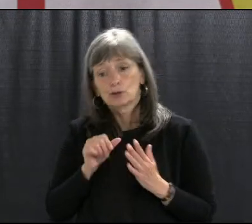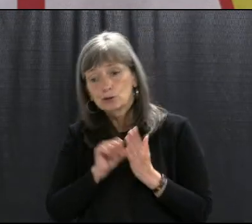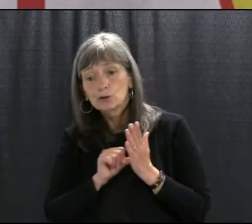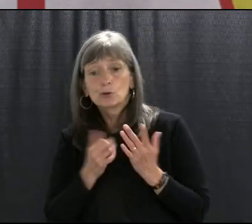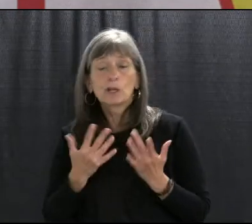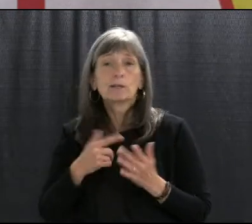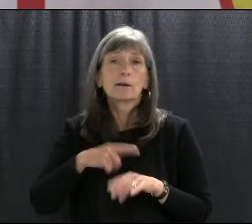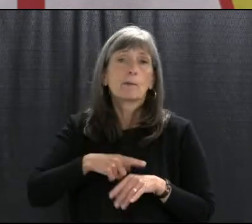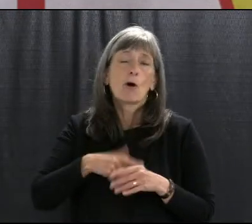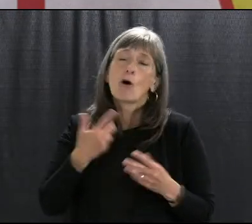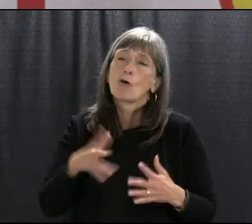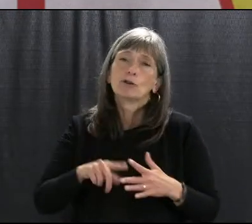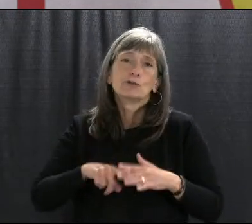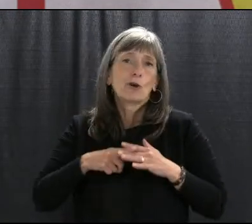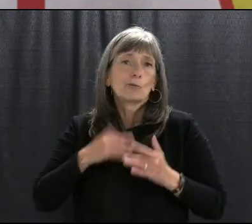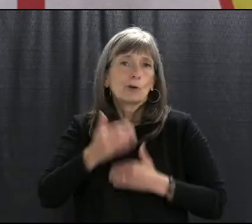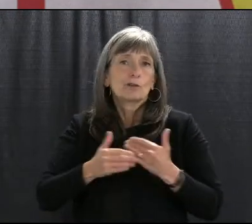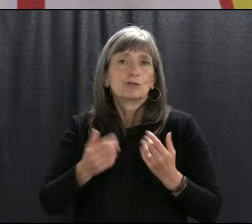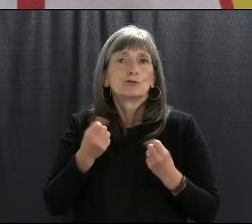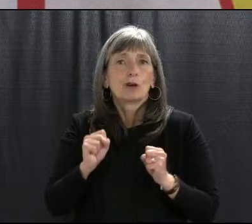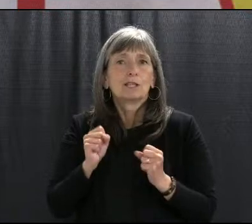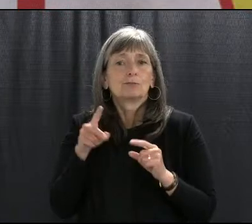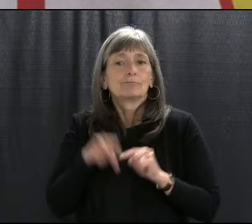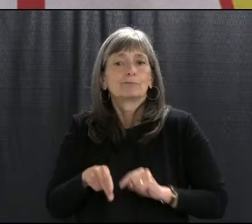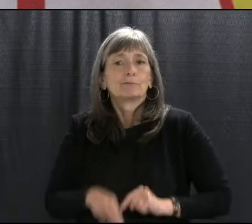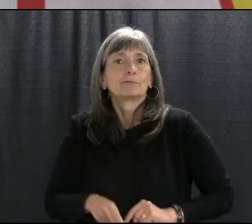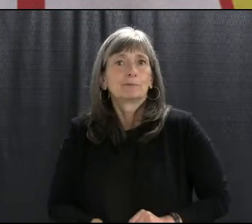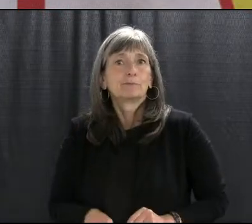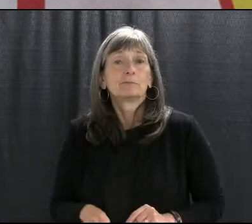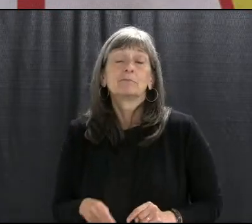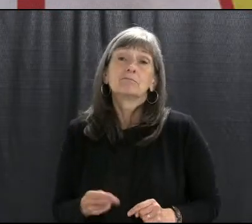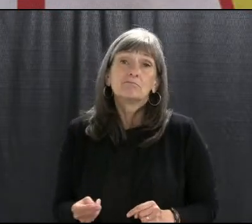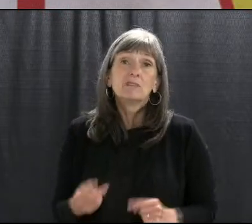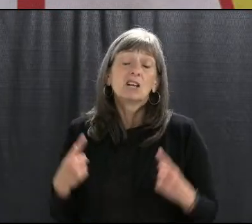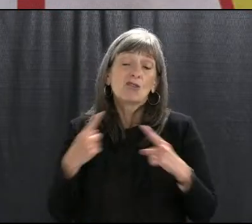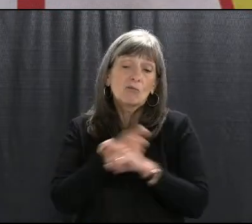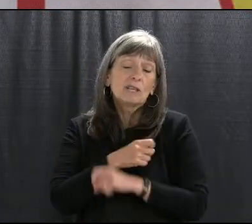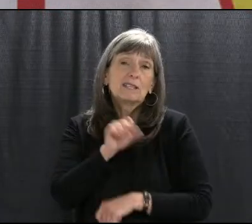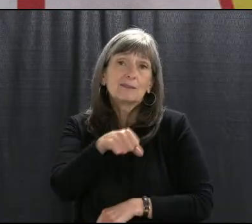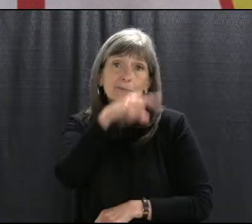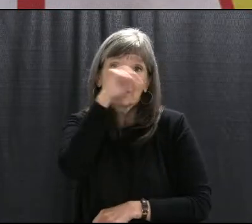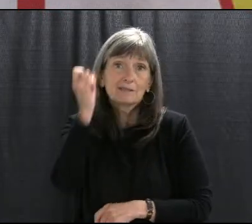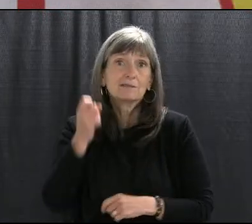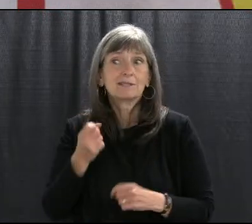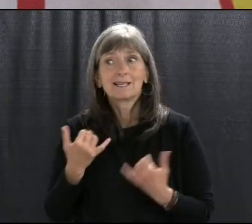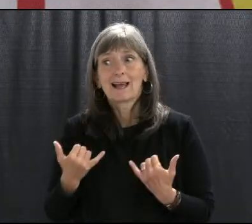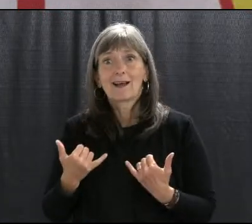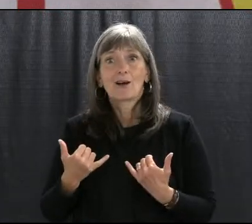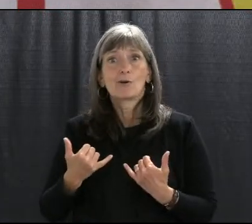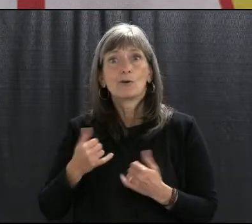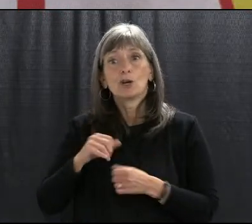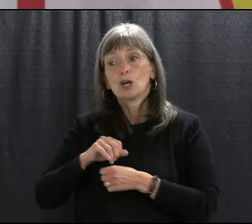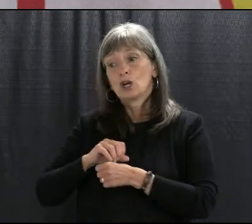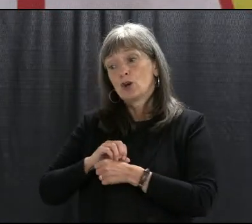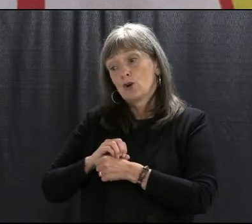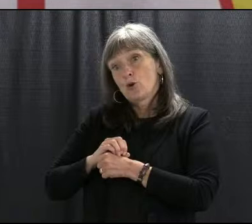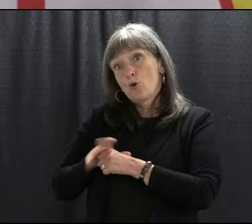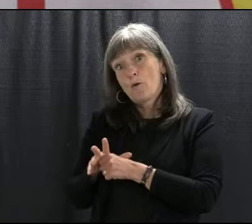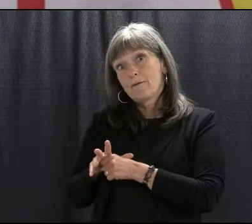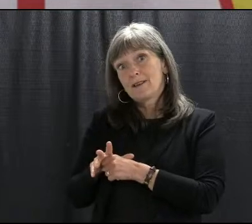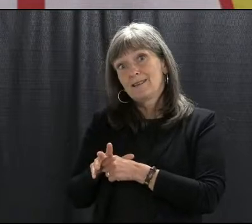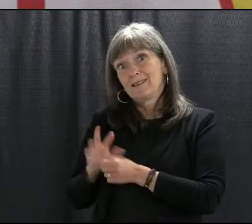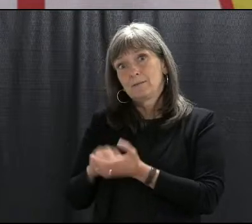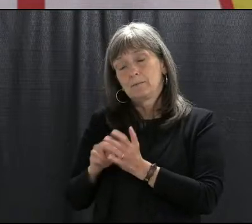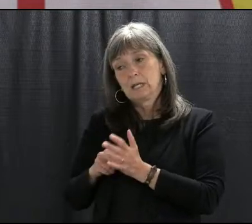times. It is complex because we do have an aging population and we do have more referrals as a result of the fewer referrals